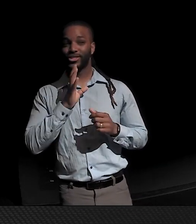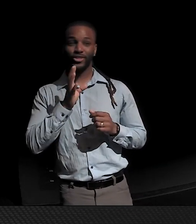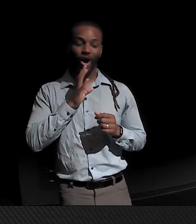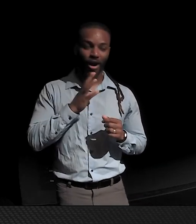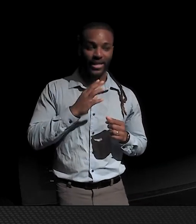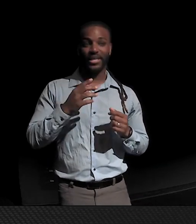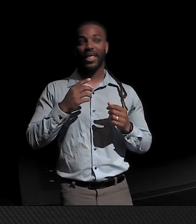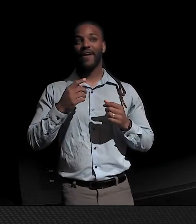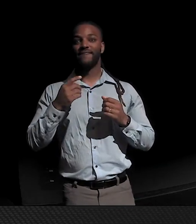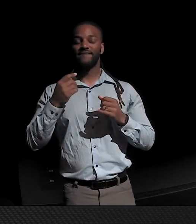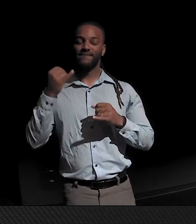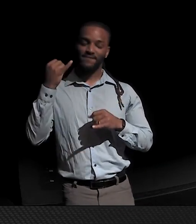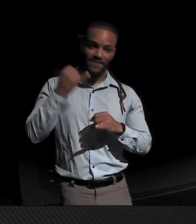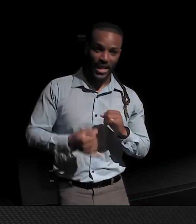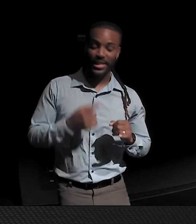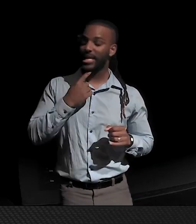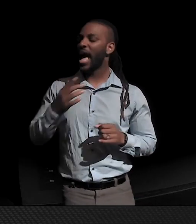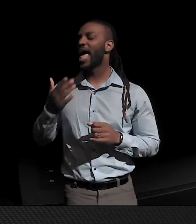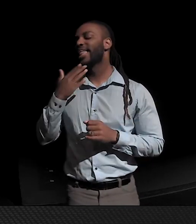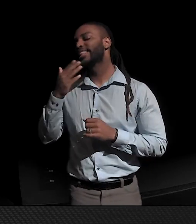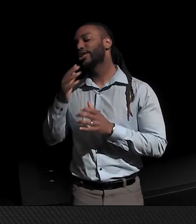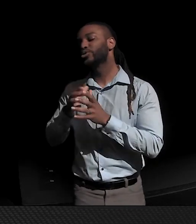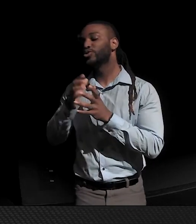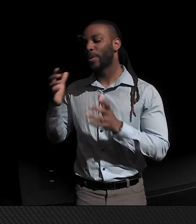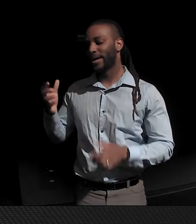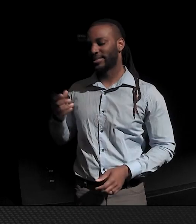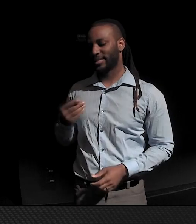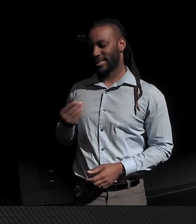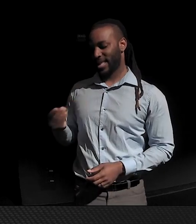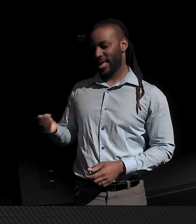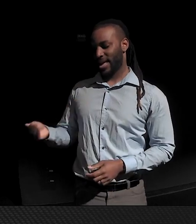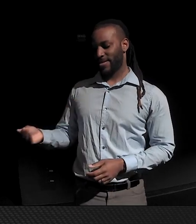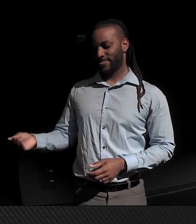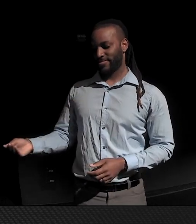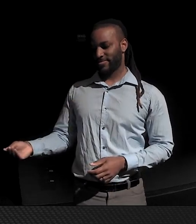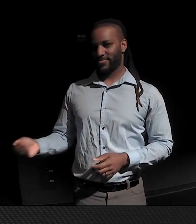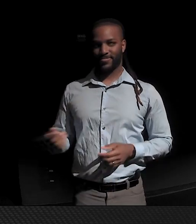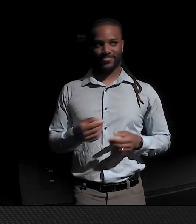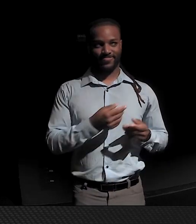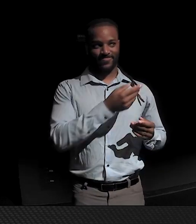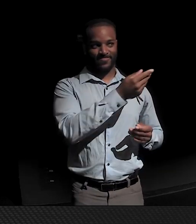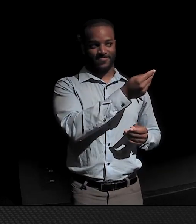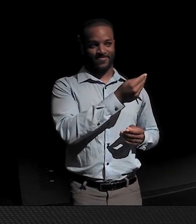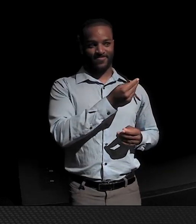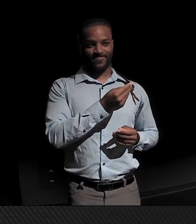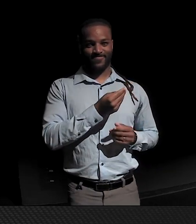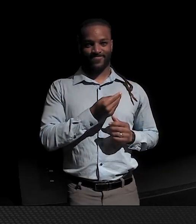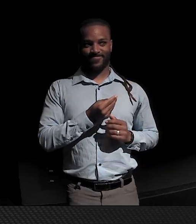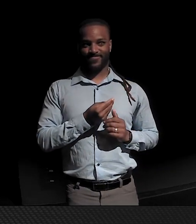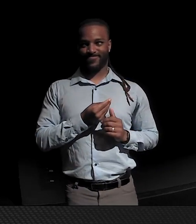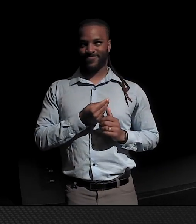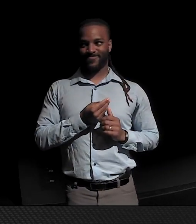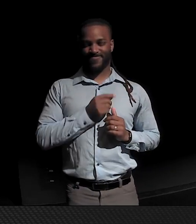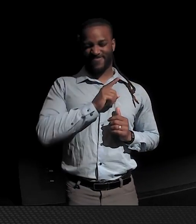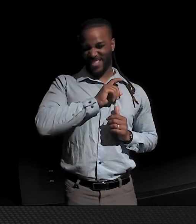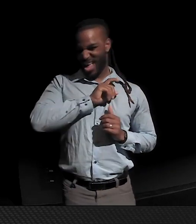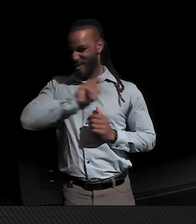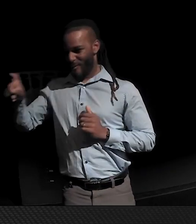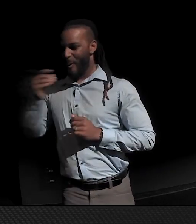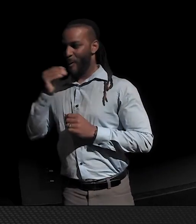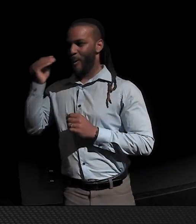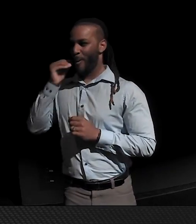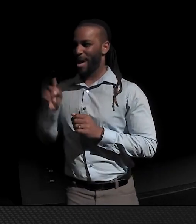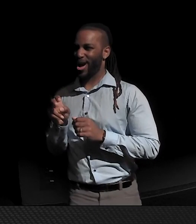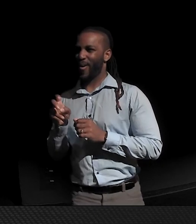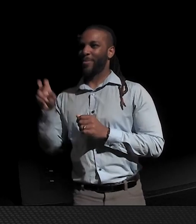and finally, they say, hey, thanks so much, and they hand me an envelope. And so I run home, and I run straight